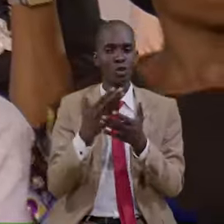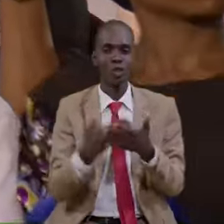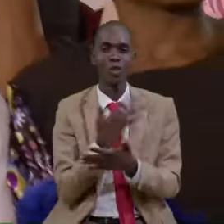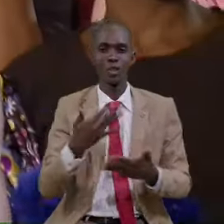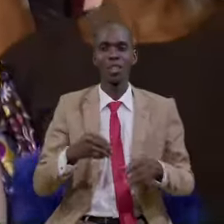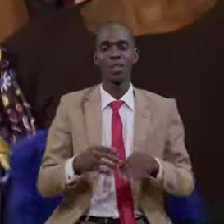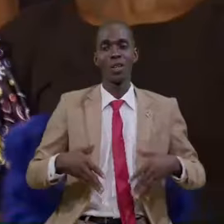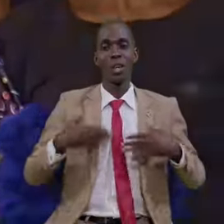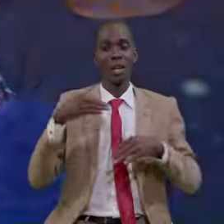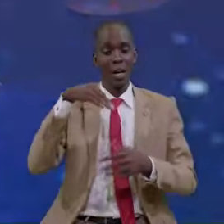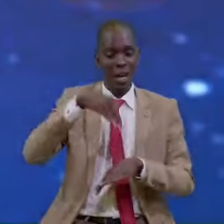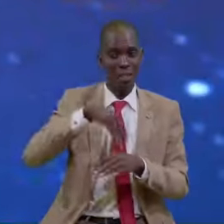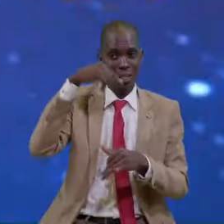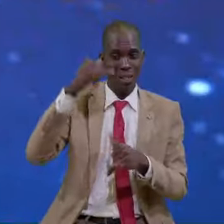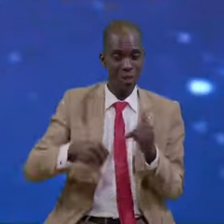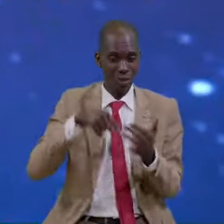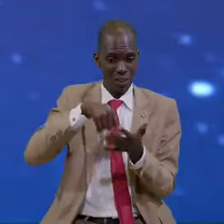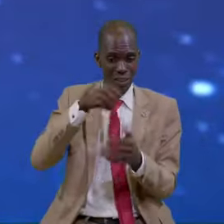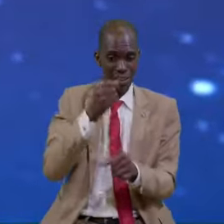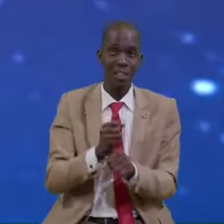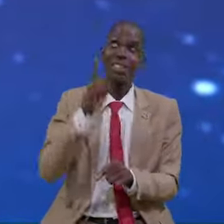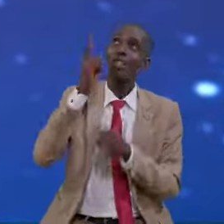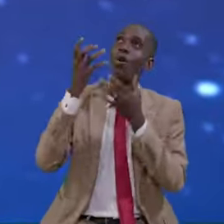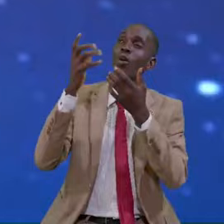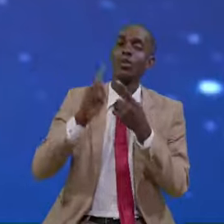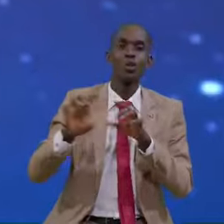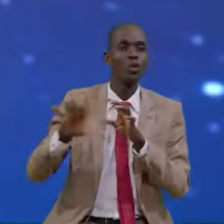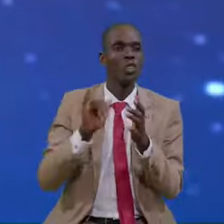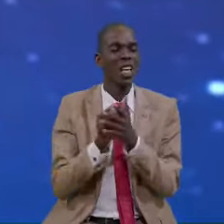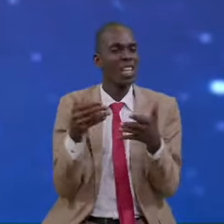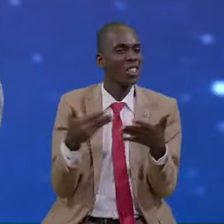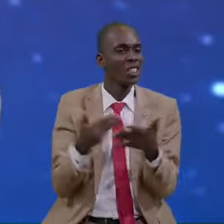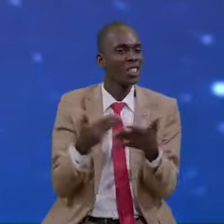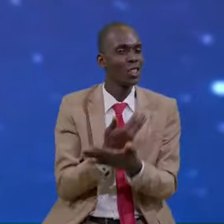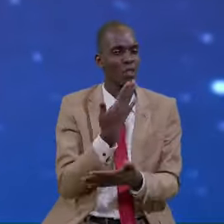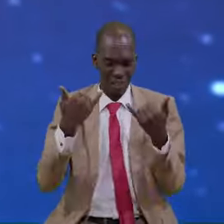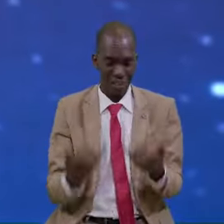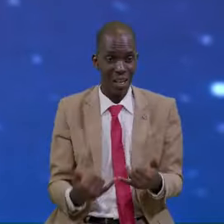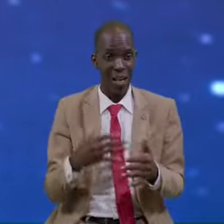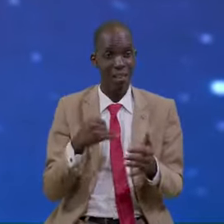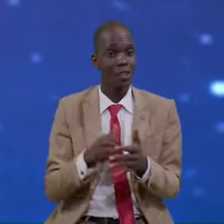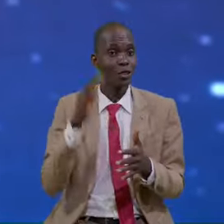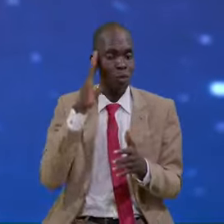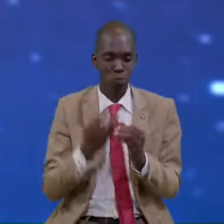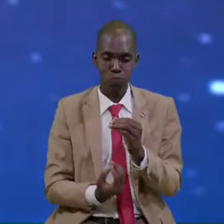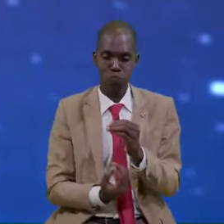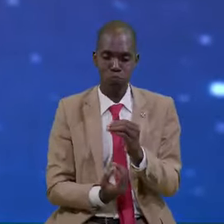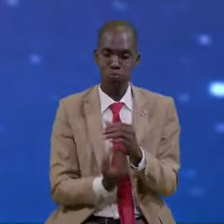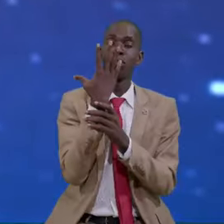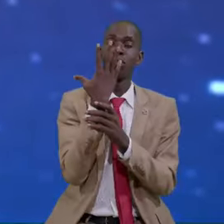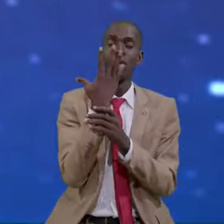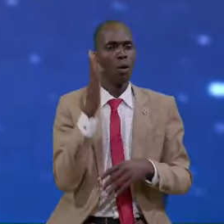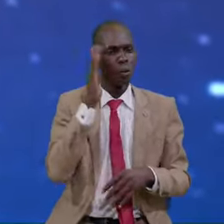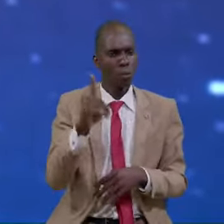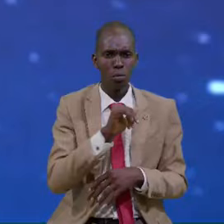year, he wants to do that new thing now. And he says, now it shall spring forth. Shall ye not know